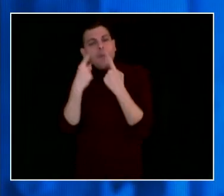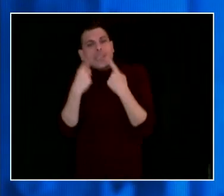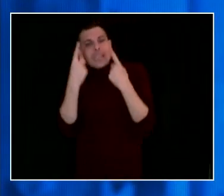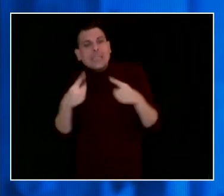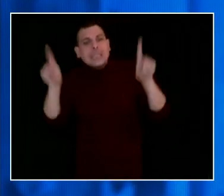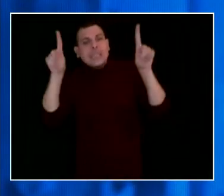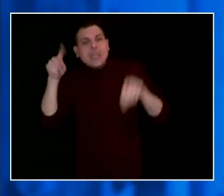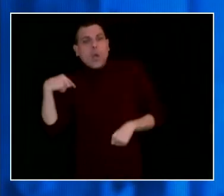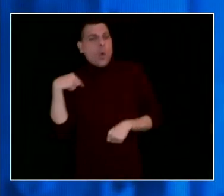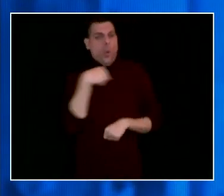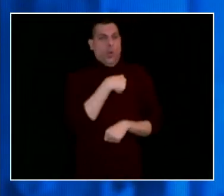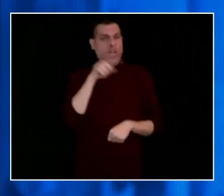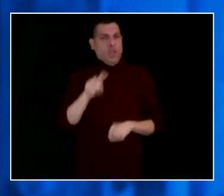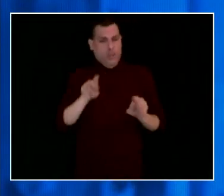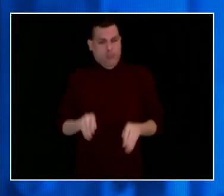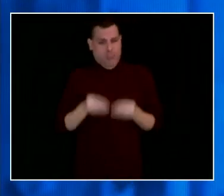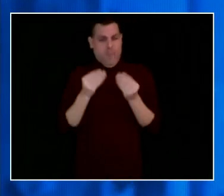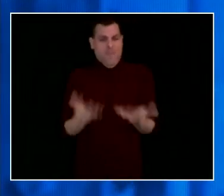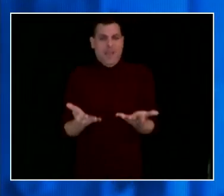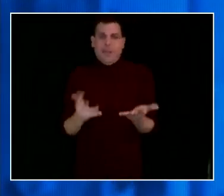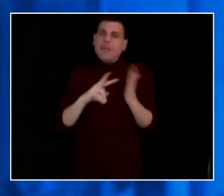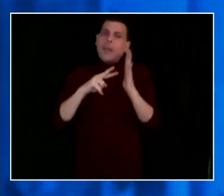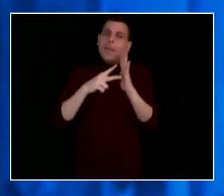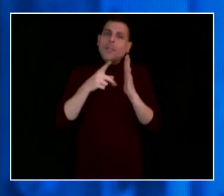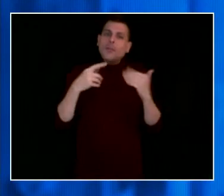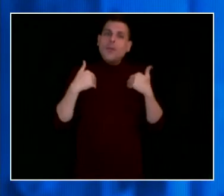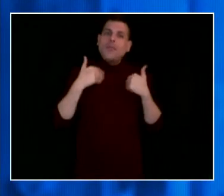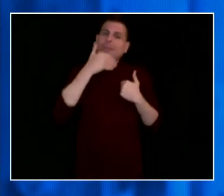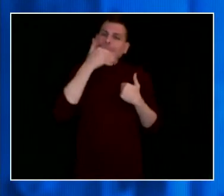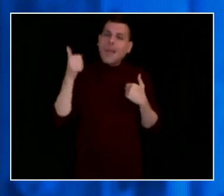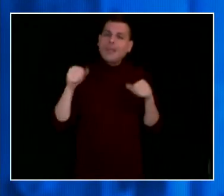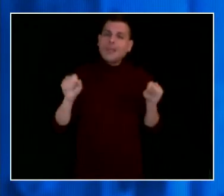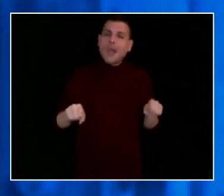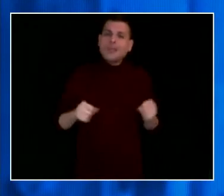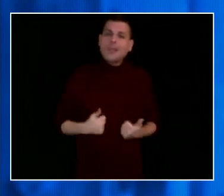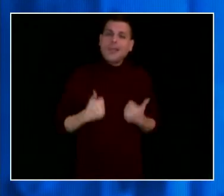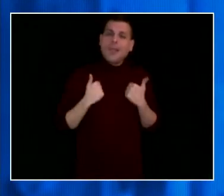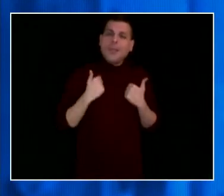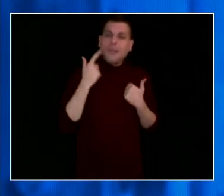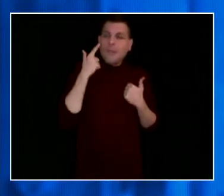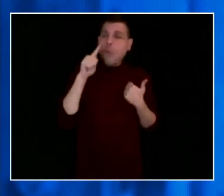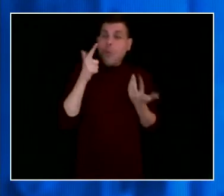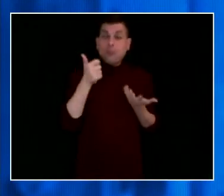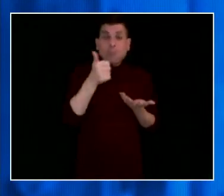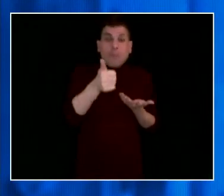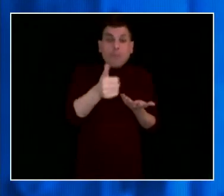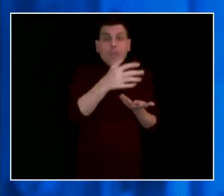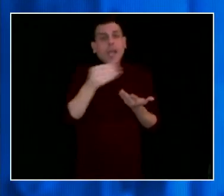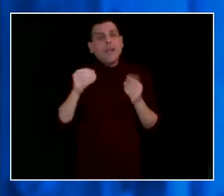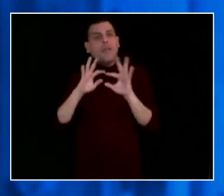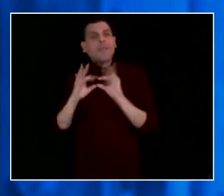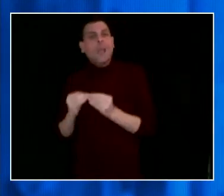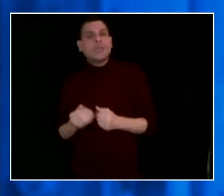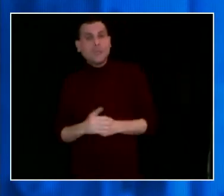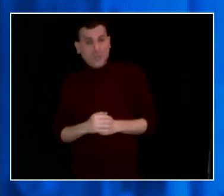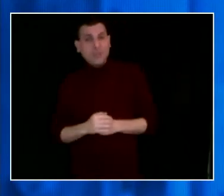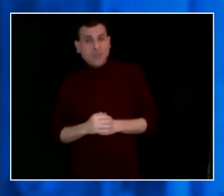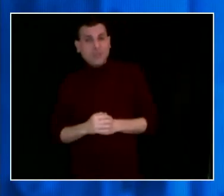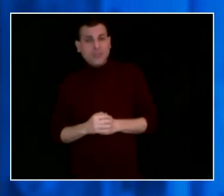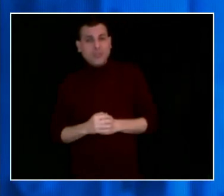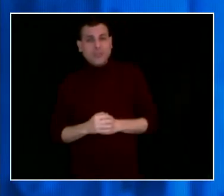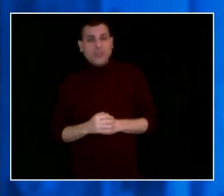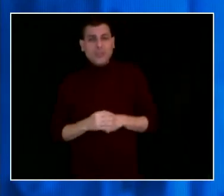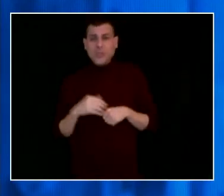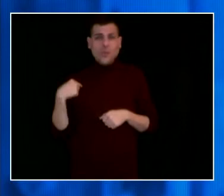make the best possible life for yourself and your family. How can we make sure that the greatest city